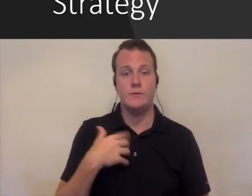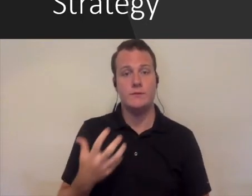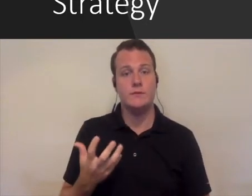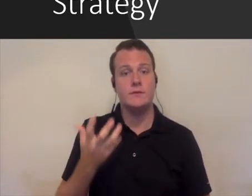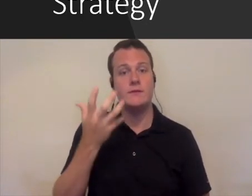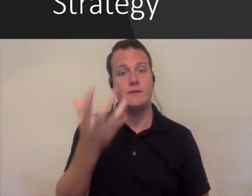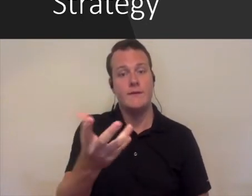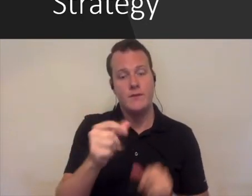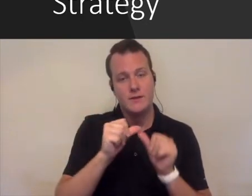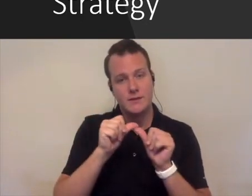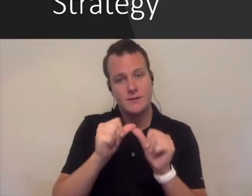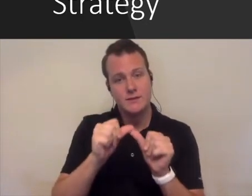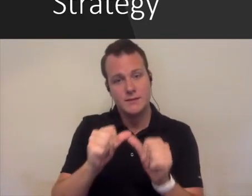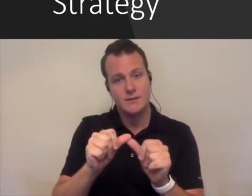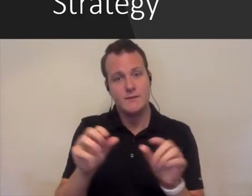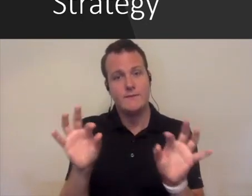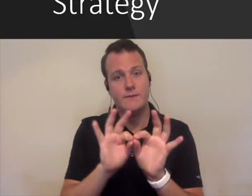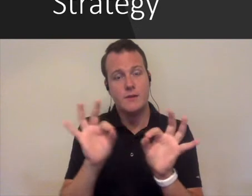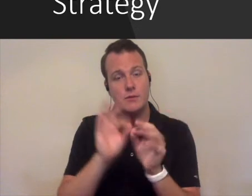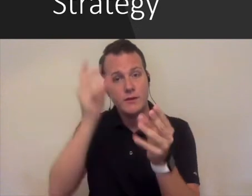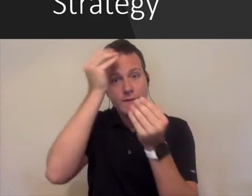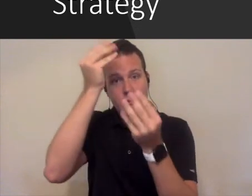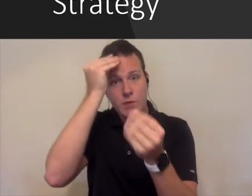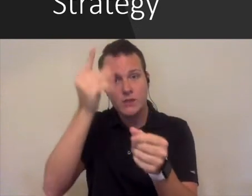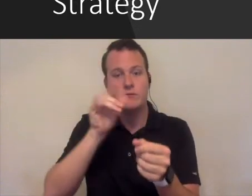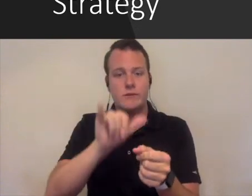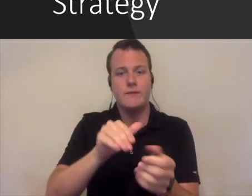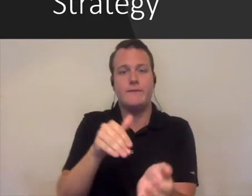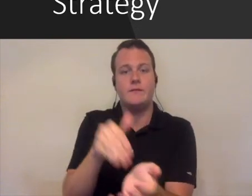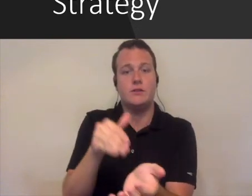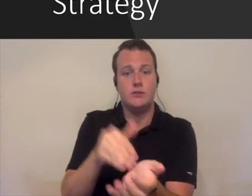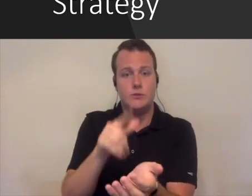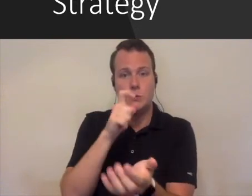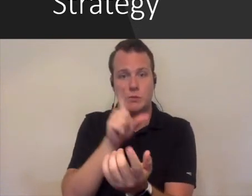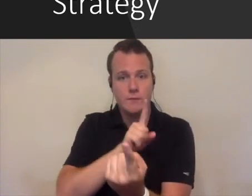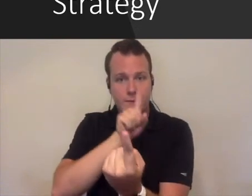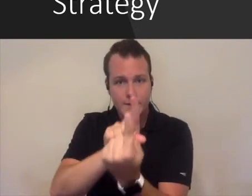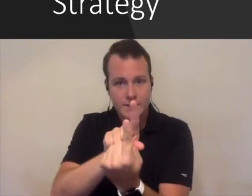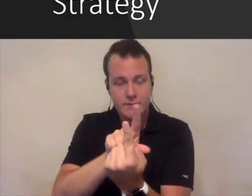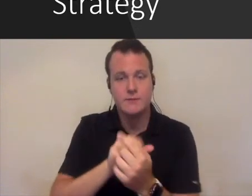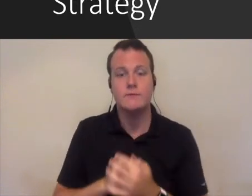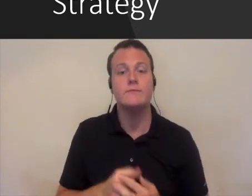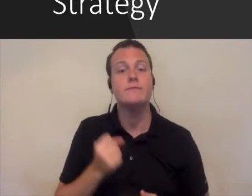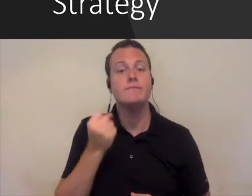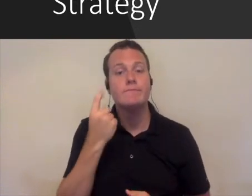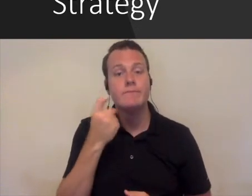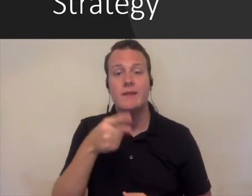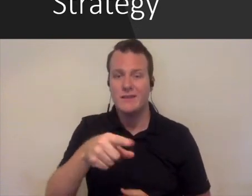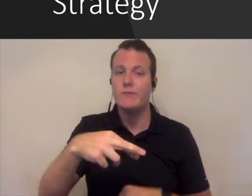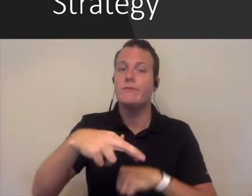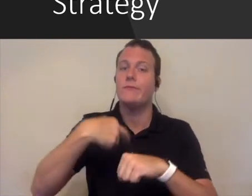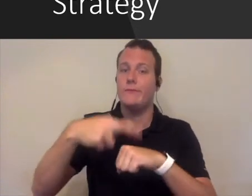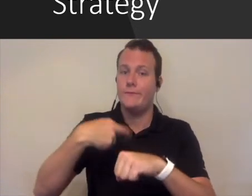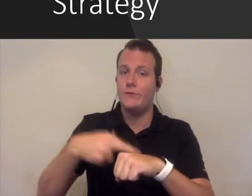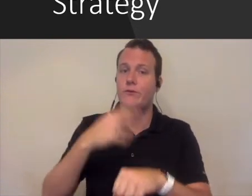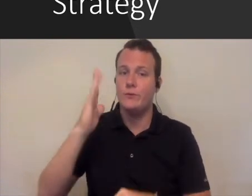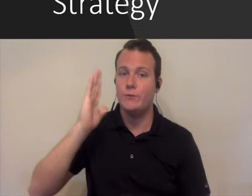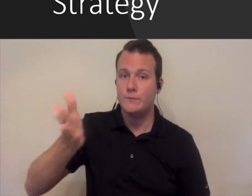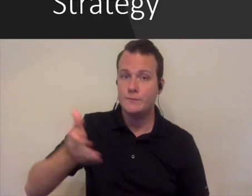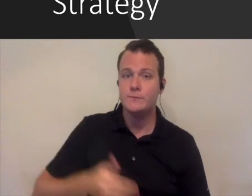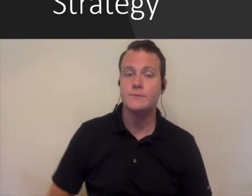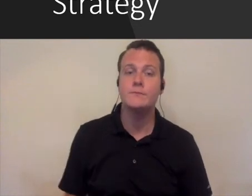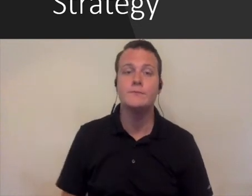valuable information to the physicians that you visit. They ultimately will refer to you. Now, when you meet